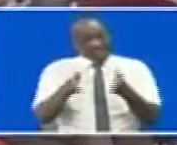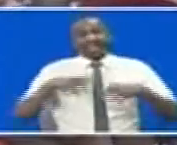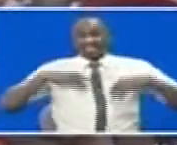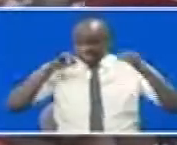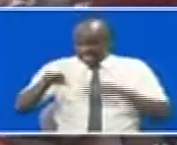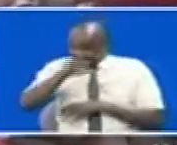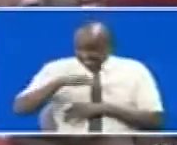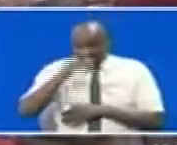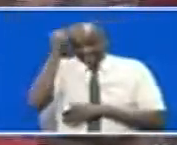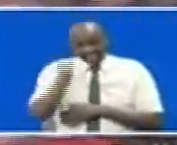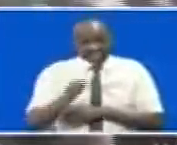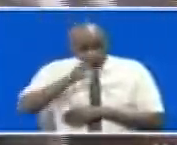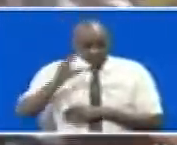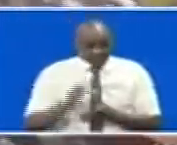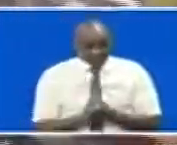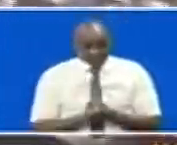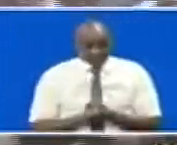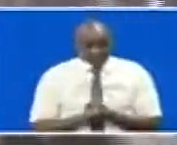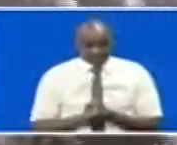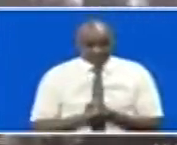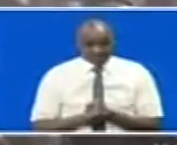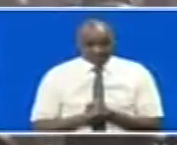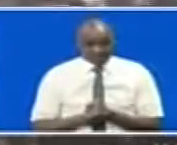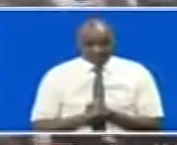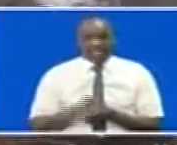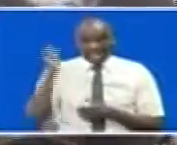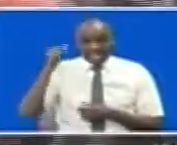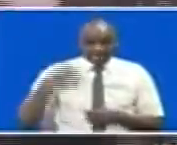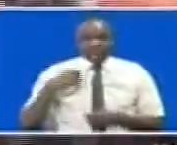Kitengela in Kajiado County. Wakenya hoye!